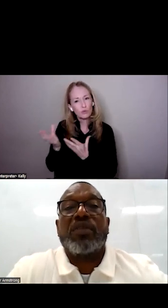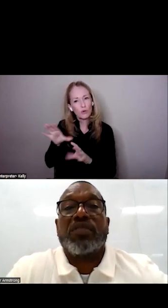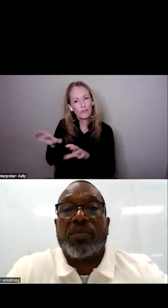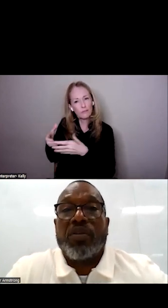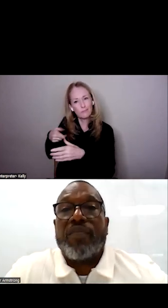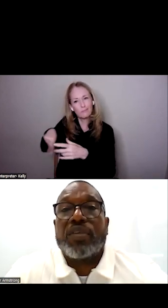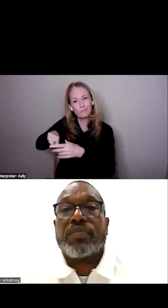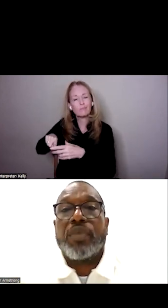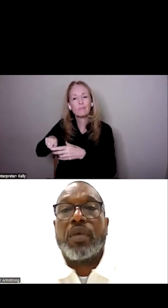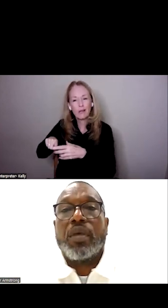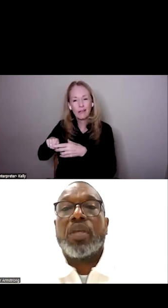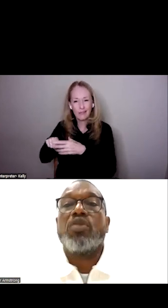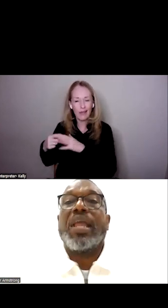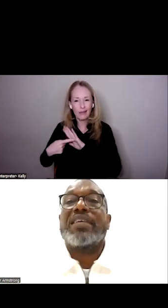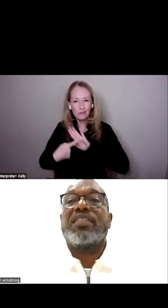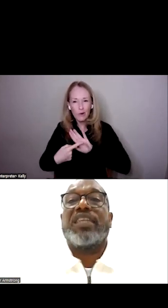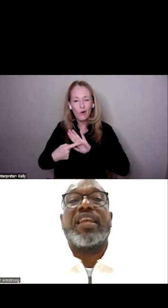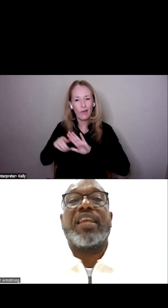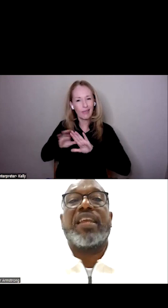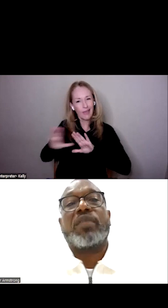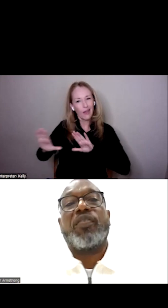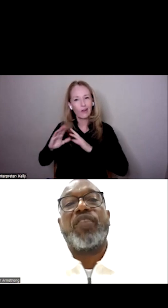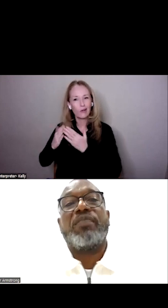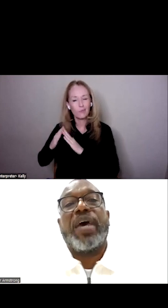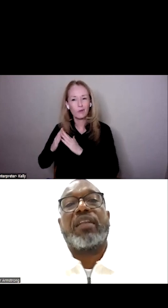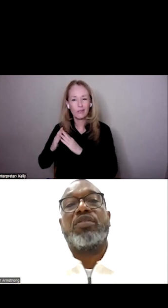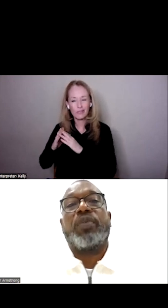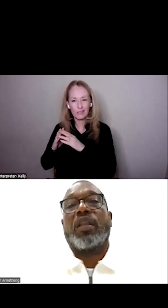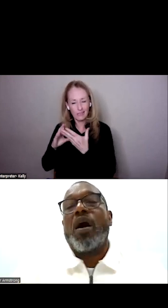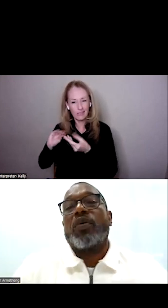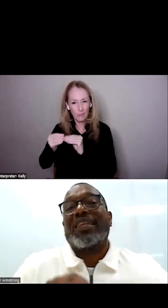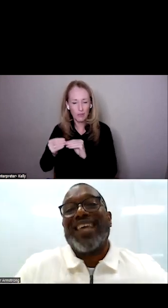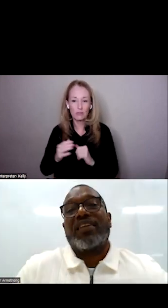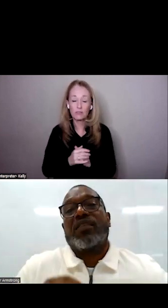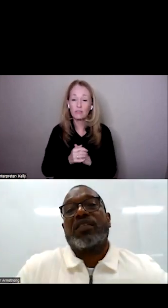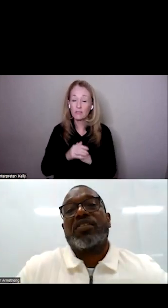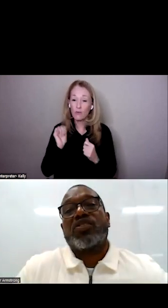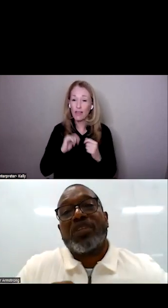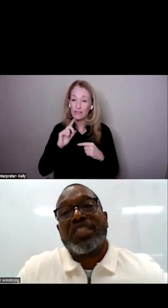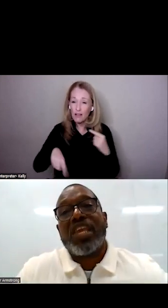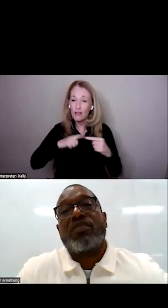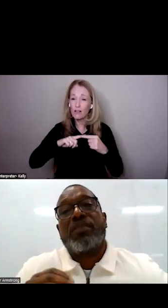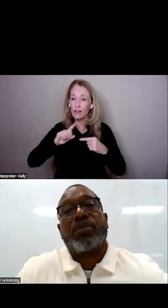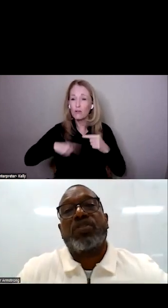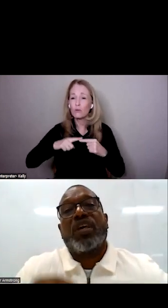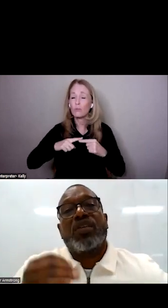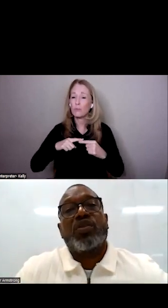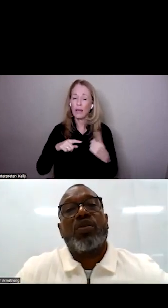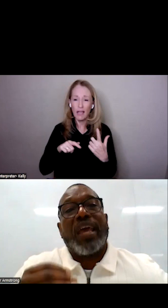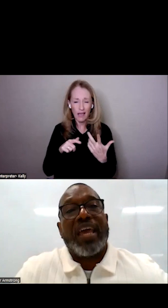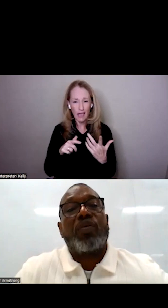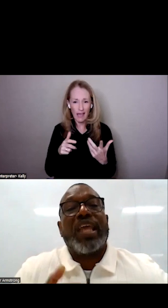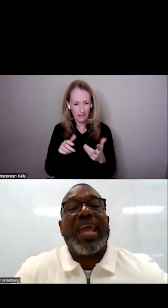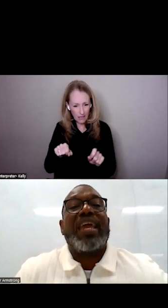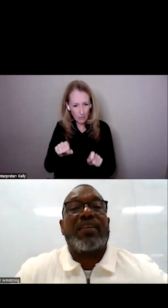their community's demographics. Utilize these data as part of a feedback loop, along with technical assistance to continually push